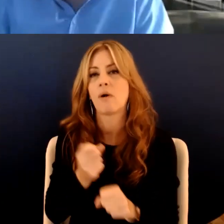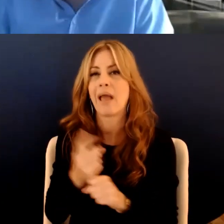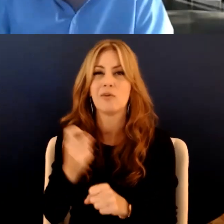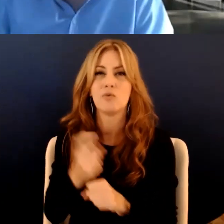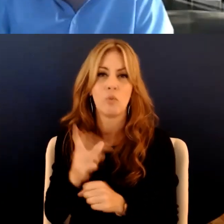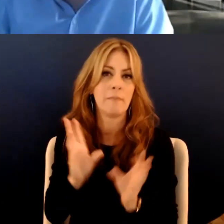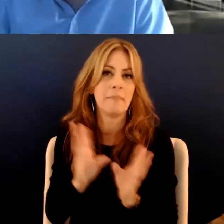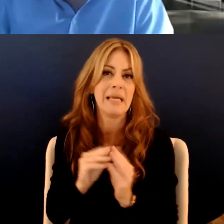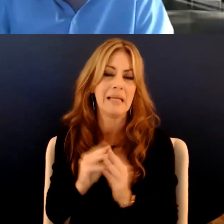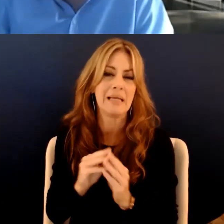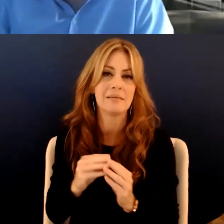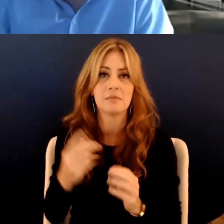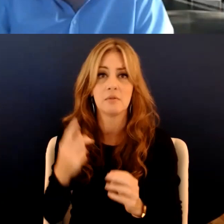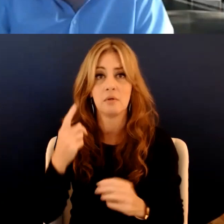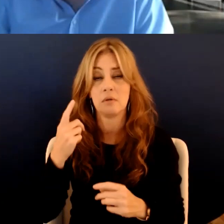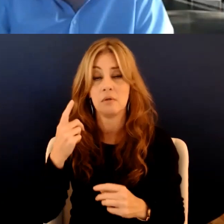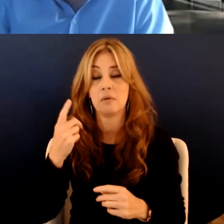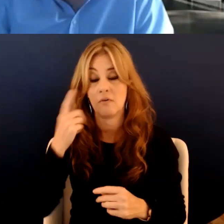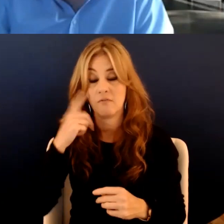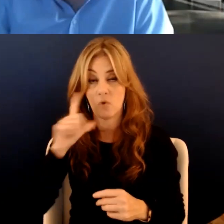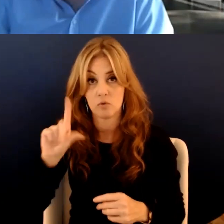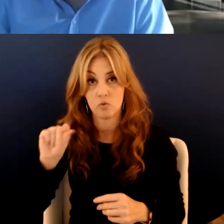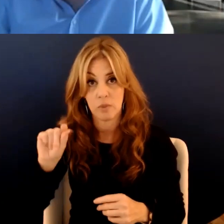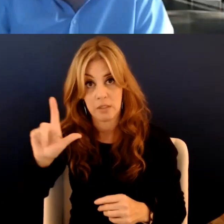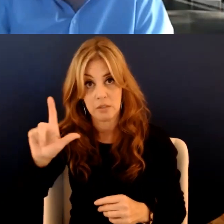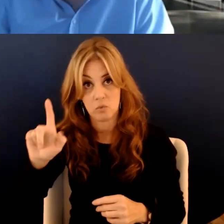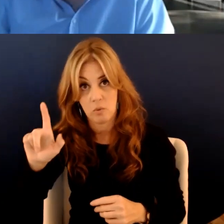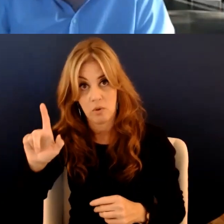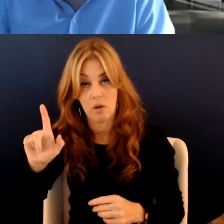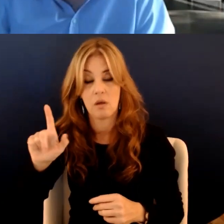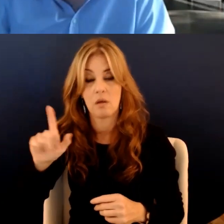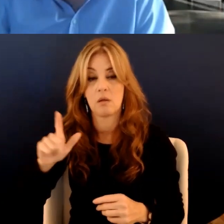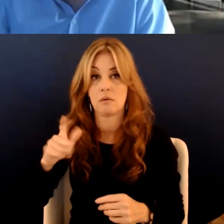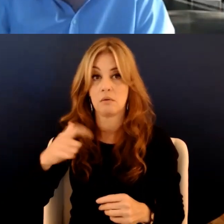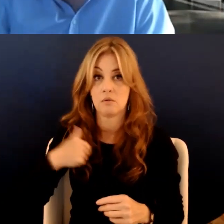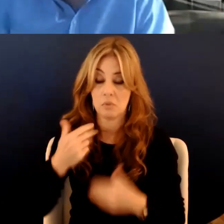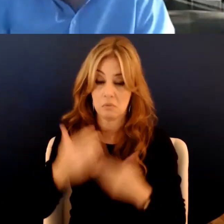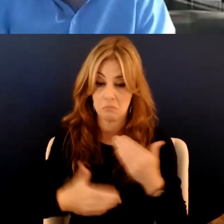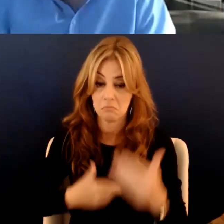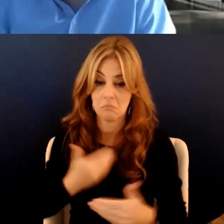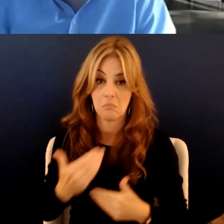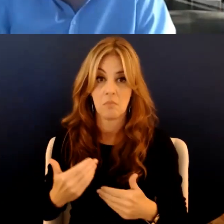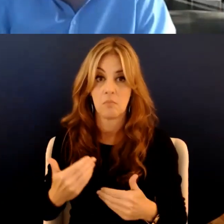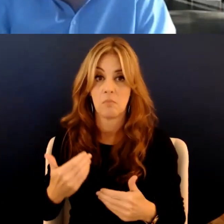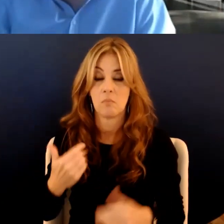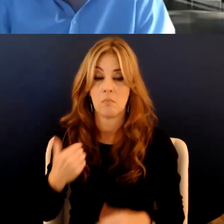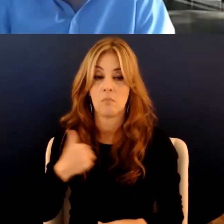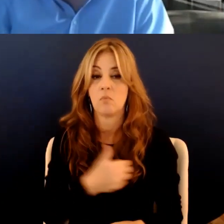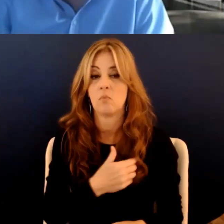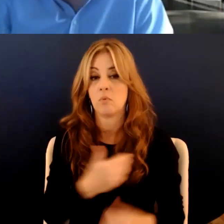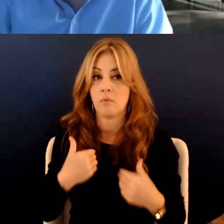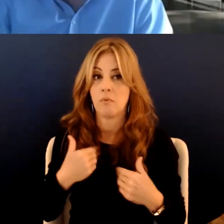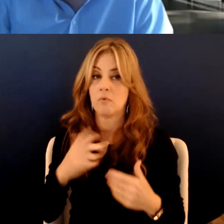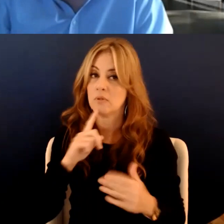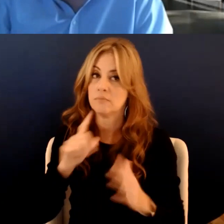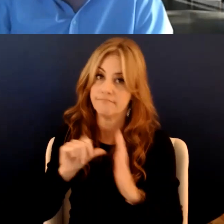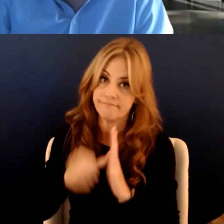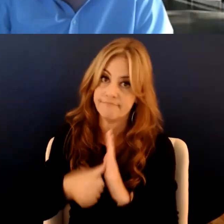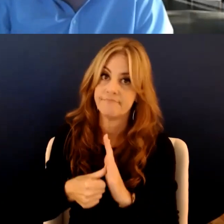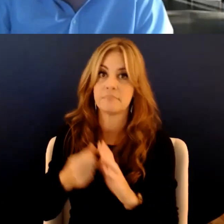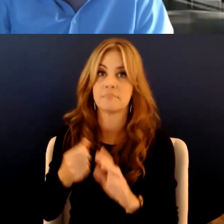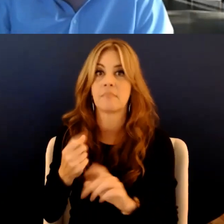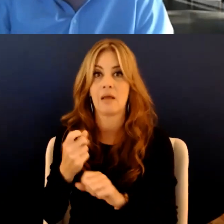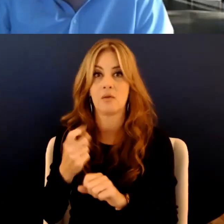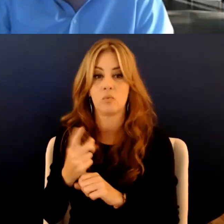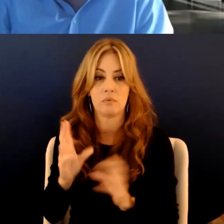for 2021, as we work this through, it will have, you know, a great deal of emphasis on the annual meeting, but will not